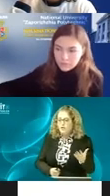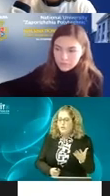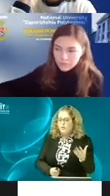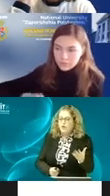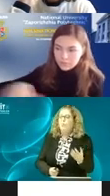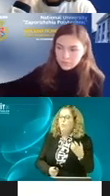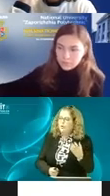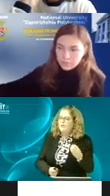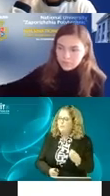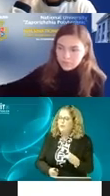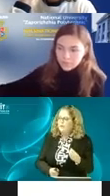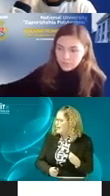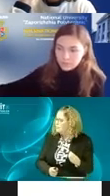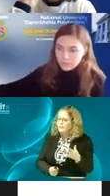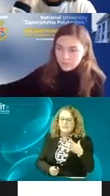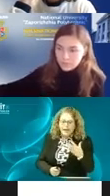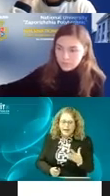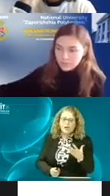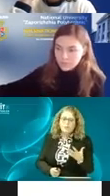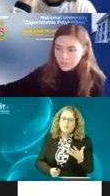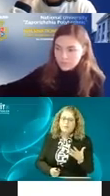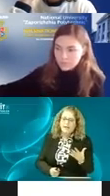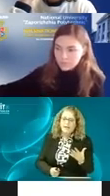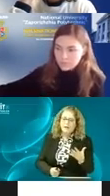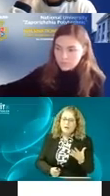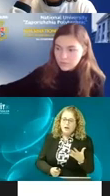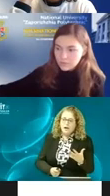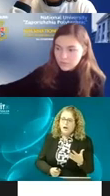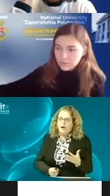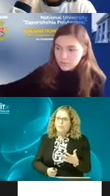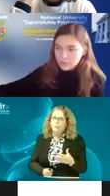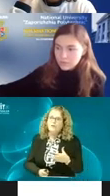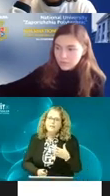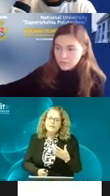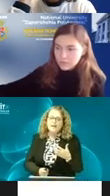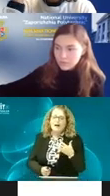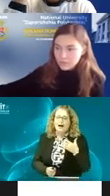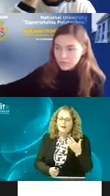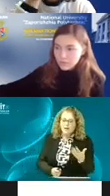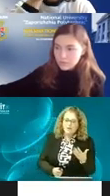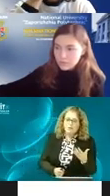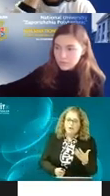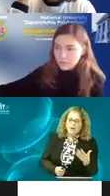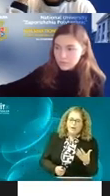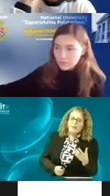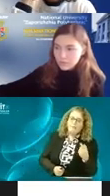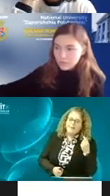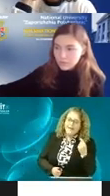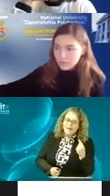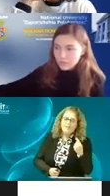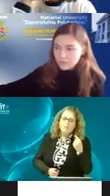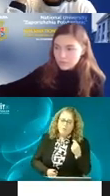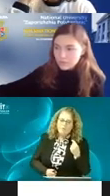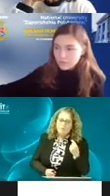are interested to know what is being said. What is actually being said? What is it that I'm asking for? But